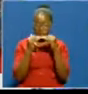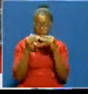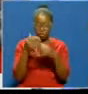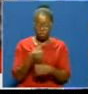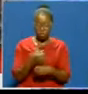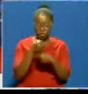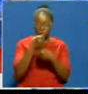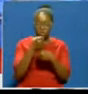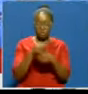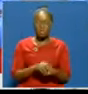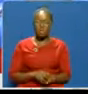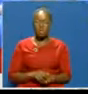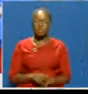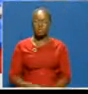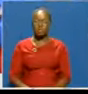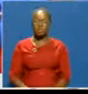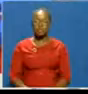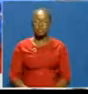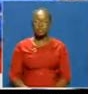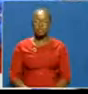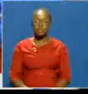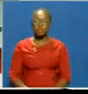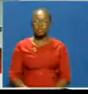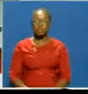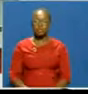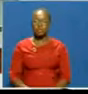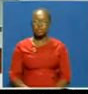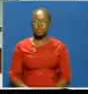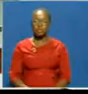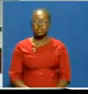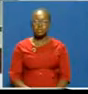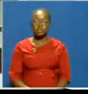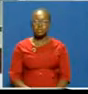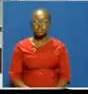Ben Chumba, Prime Edition. Let's now move.